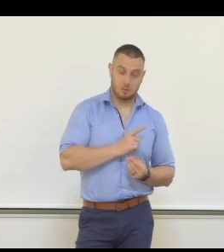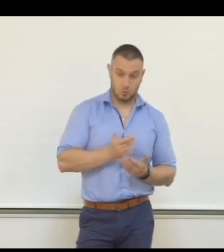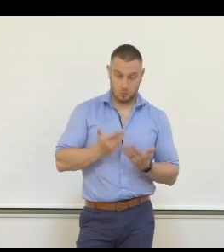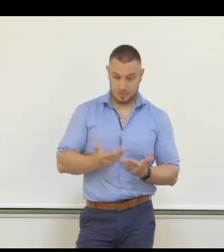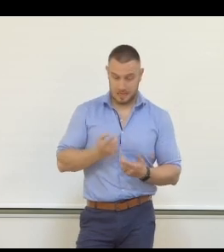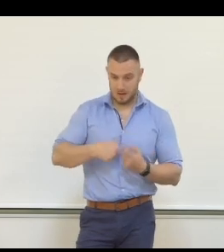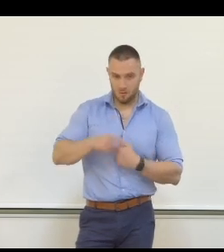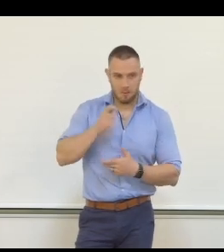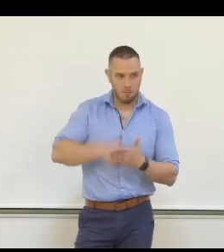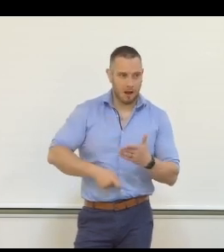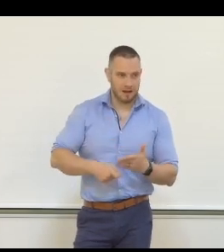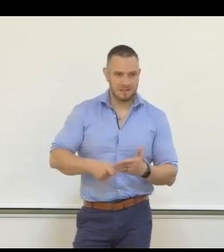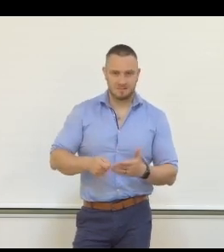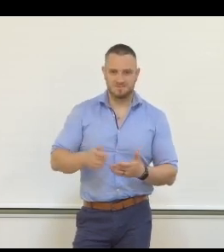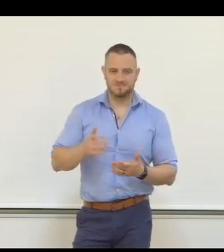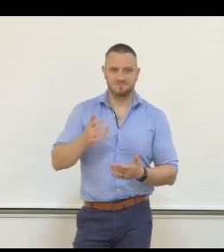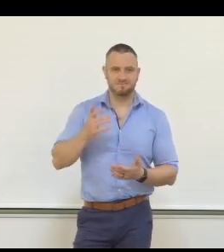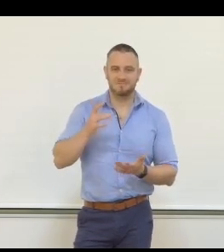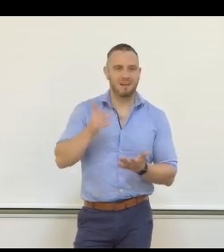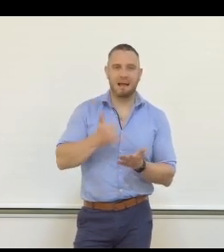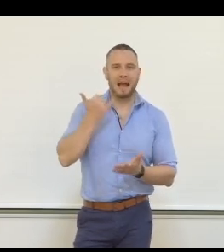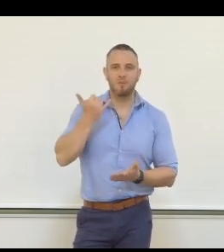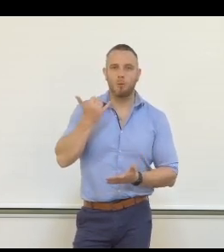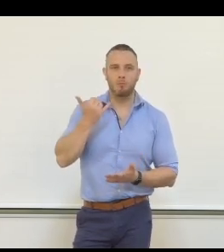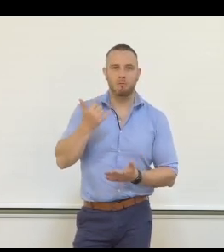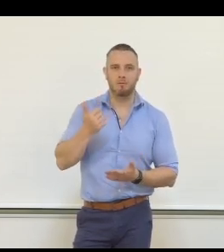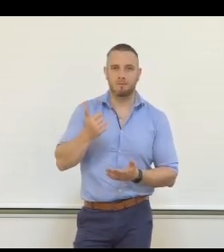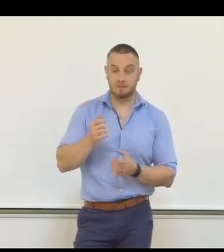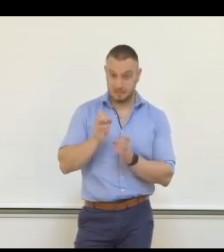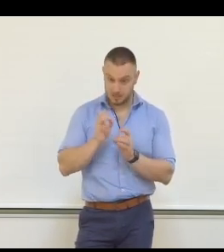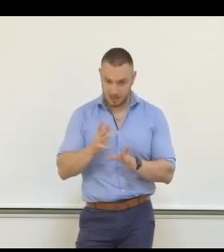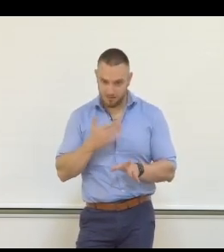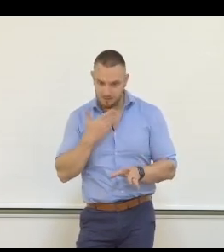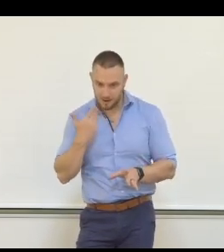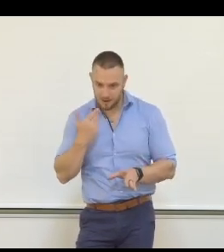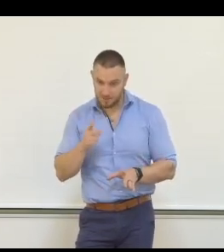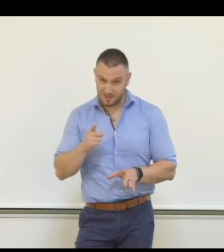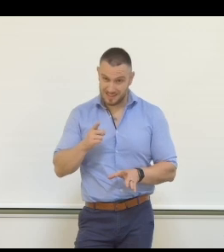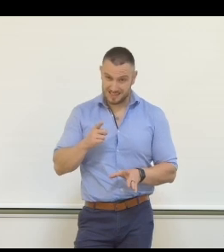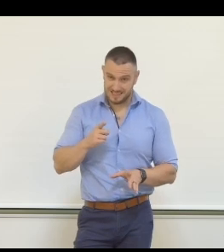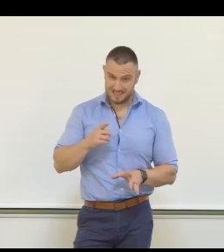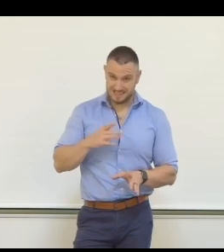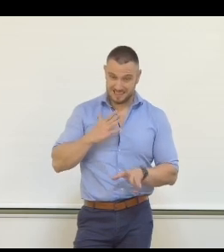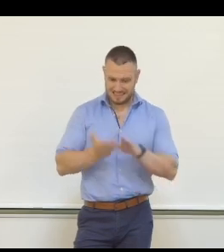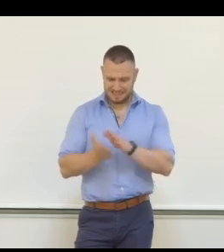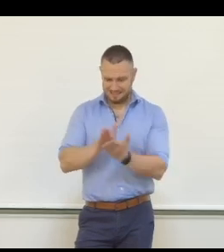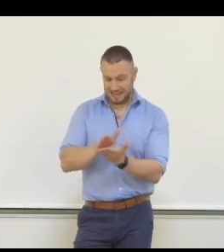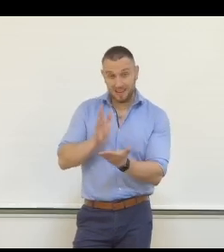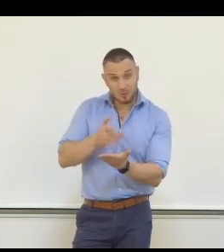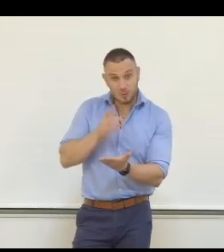we buy, I don't know, an iPhone, it's very shiny and pretty, but do we actually need the back of the iPhone to be shiny and